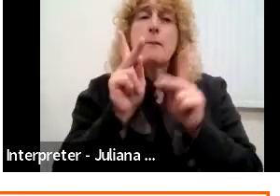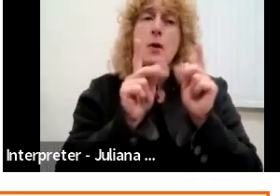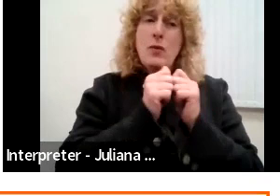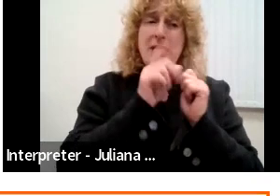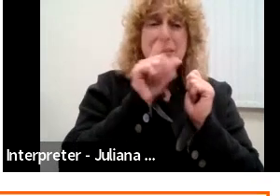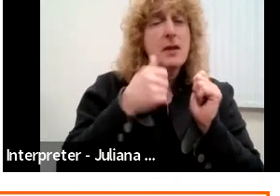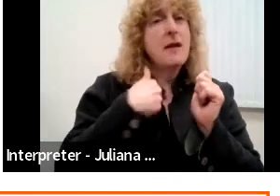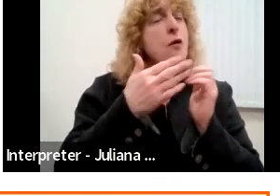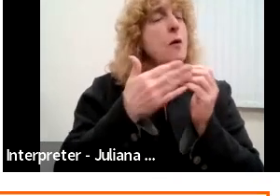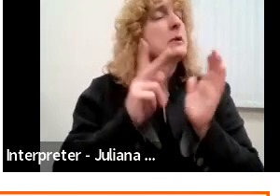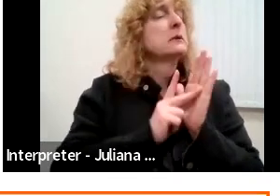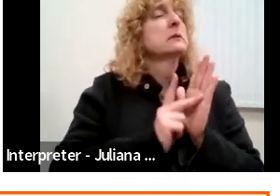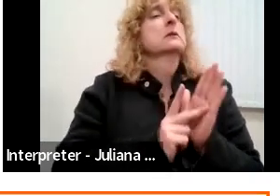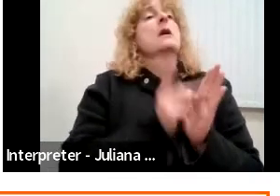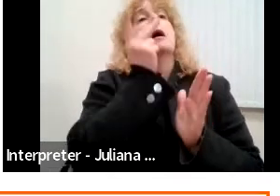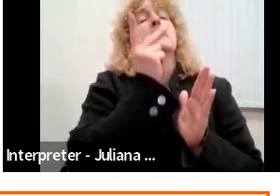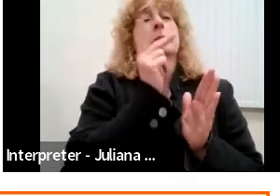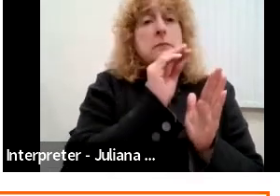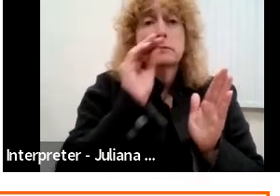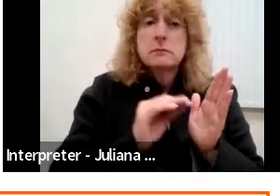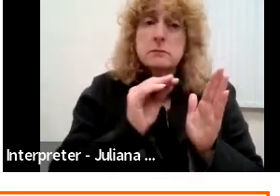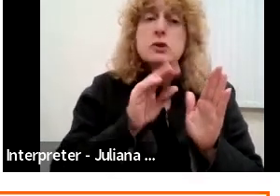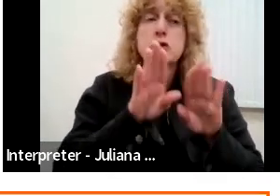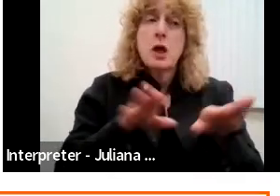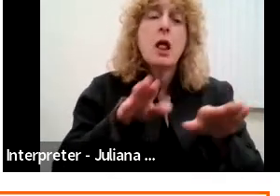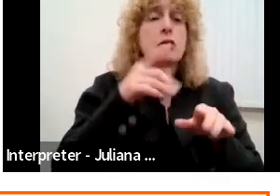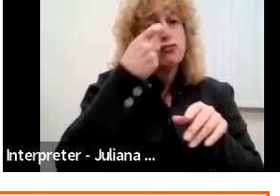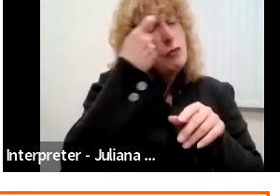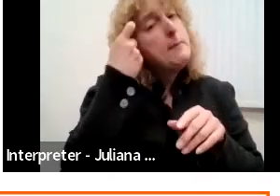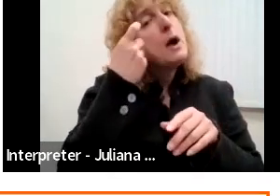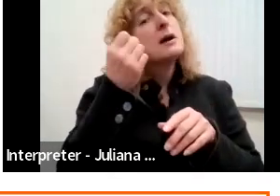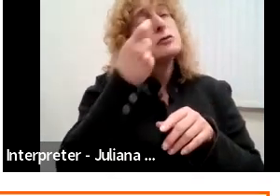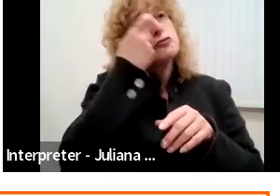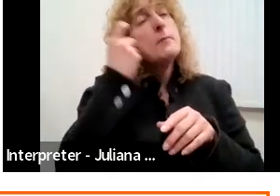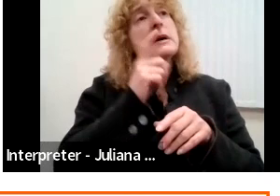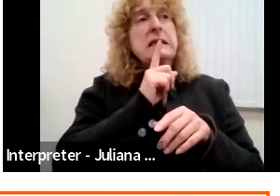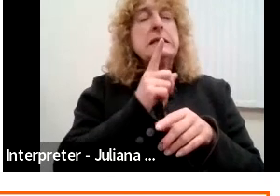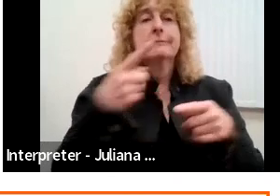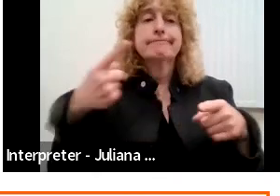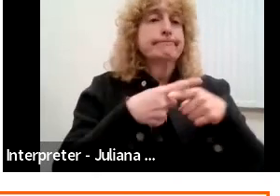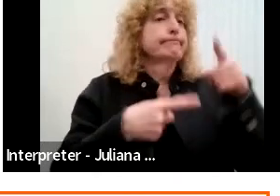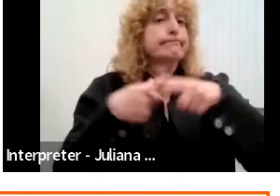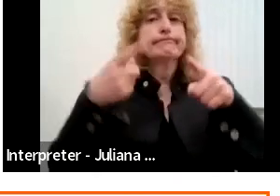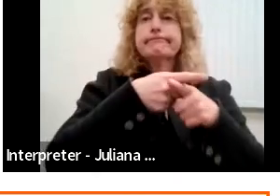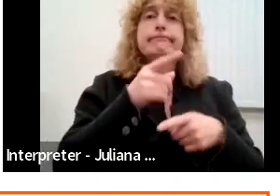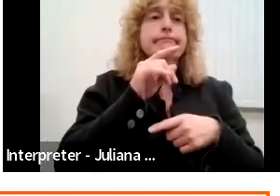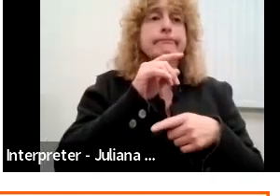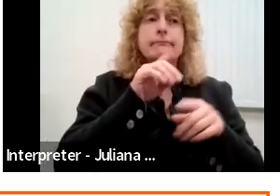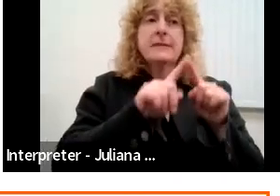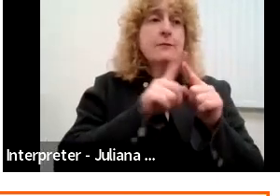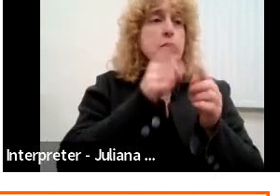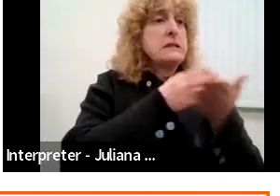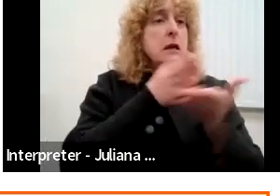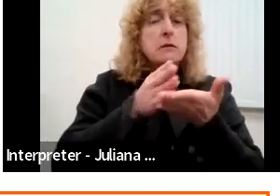childhood trauma as the general population. And trauma is intersectional, meaning that people with low income,